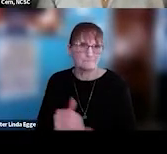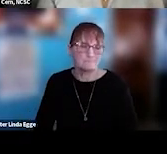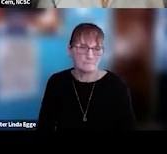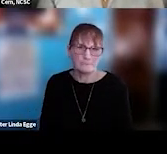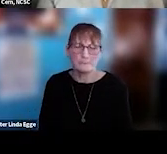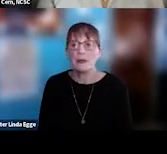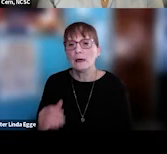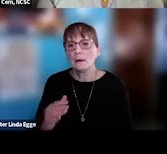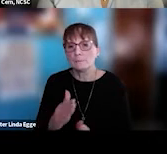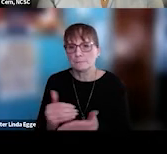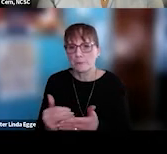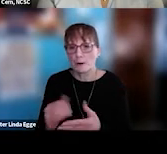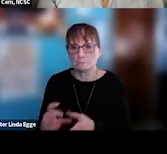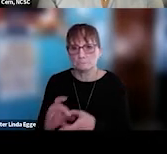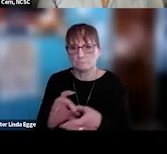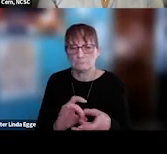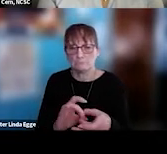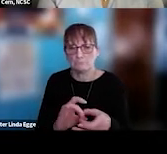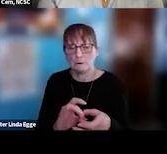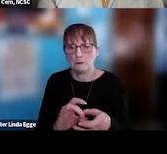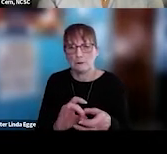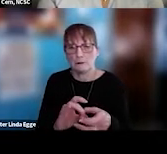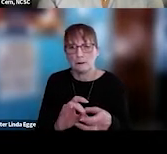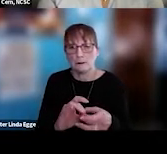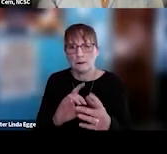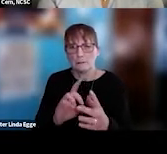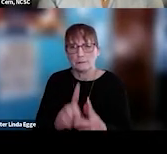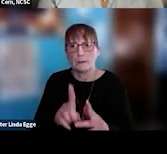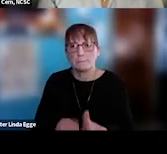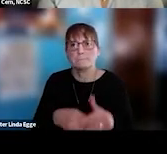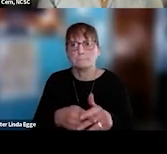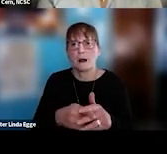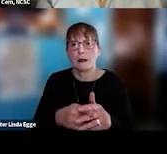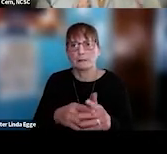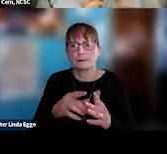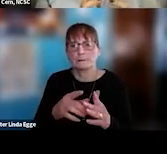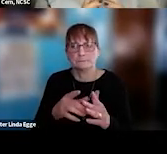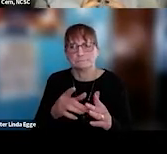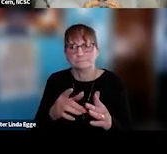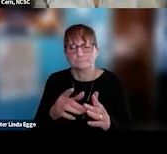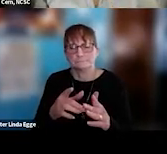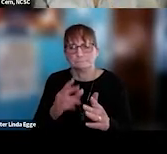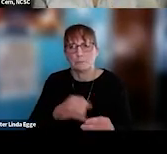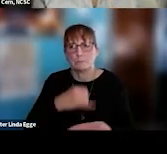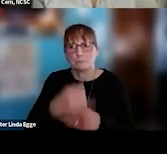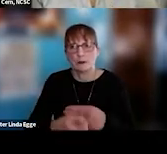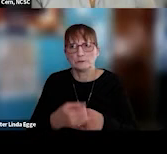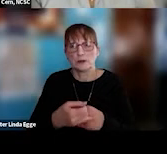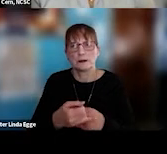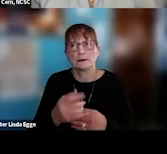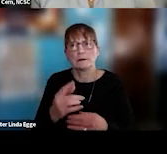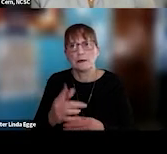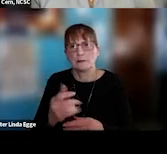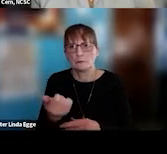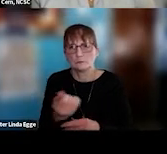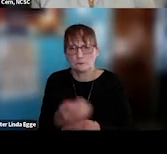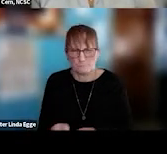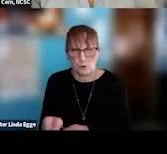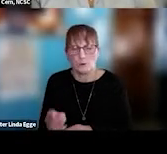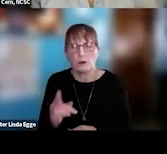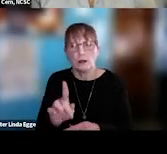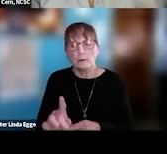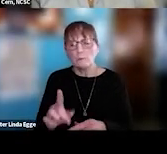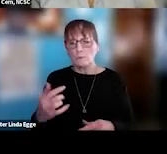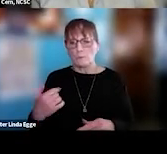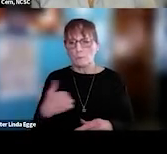As part of all of the pilot projects that RJOI did, there were a few pilots as part of this judicial opioid initiative.